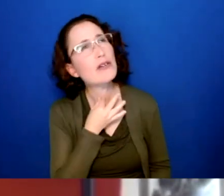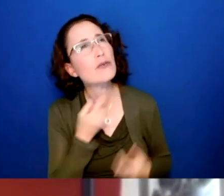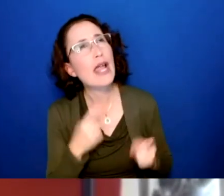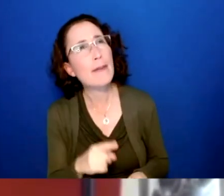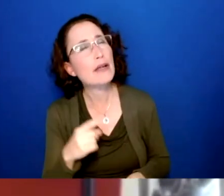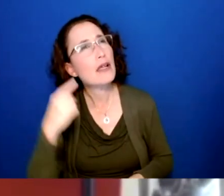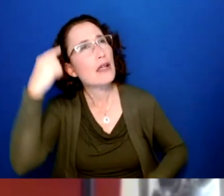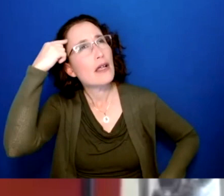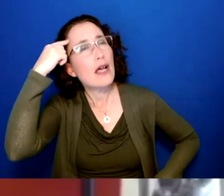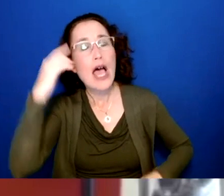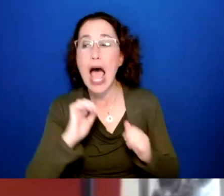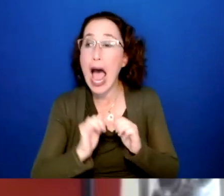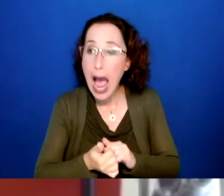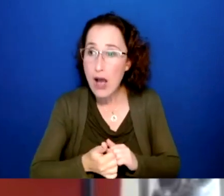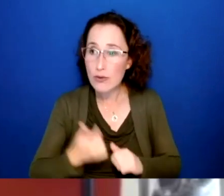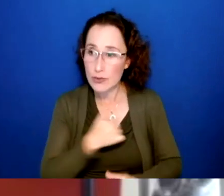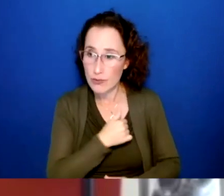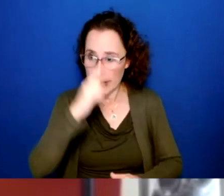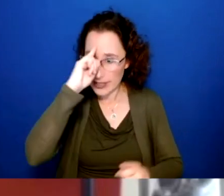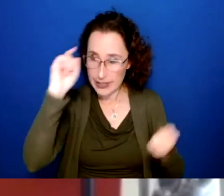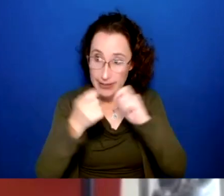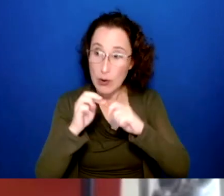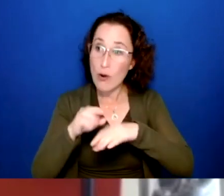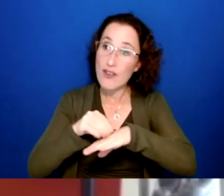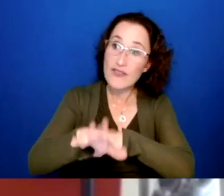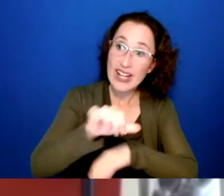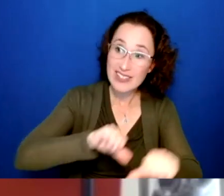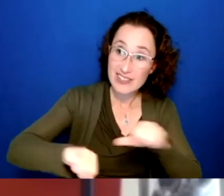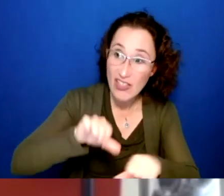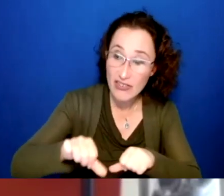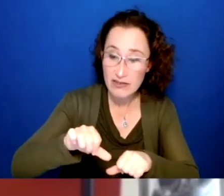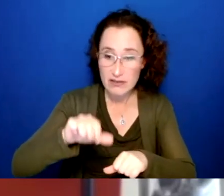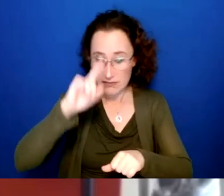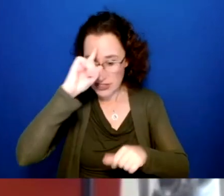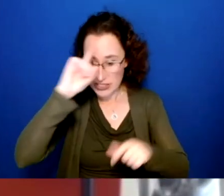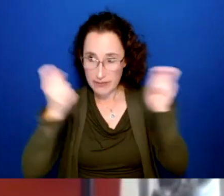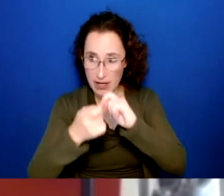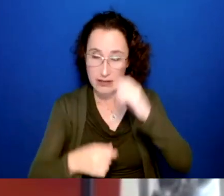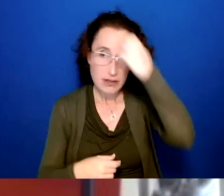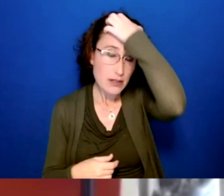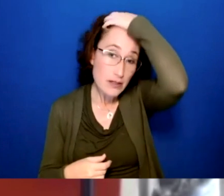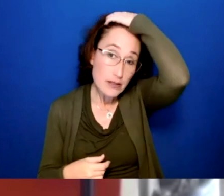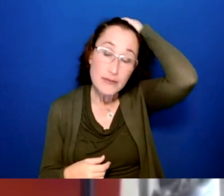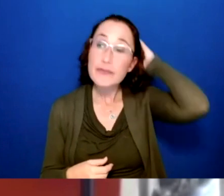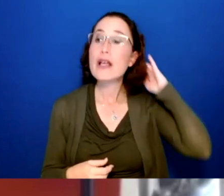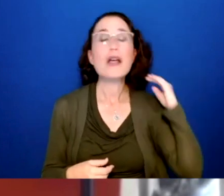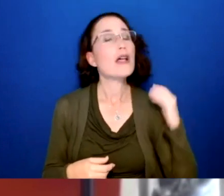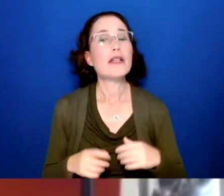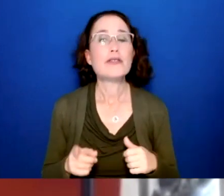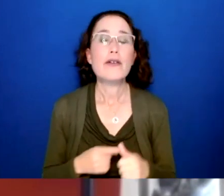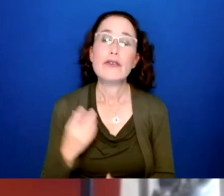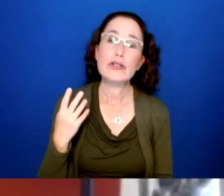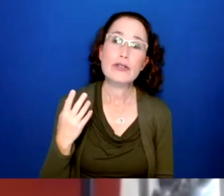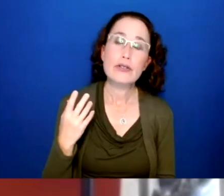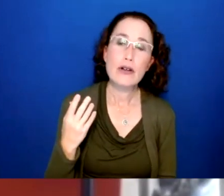person change their minds? How do we change each other's minds? And that sent me on this journey. But when I first went out to get my first, I sold the